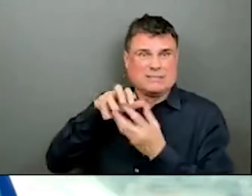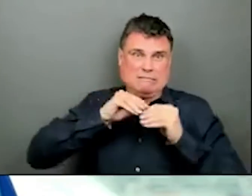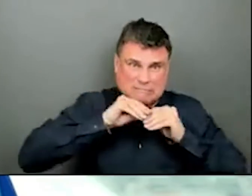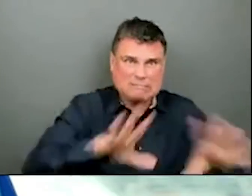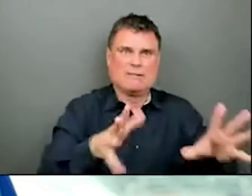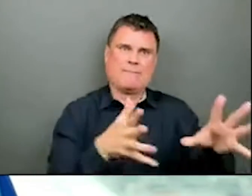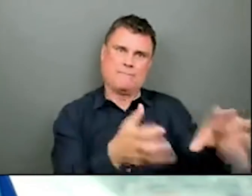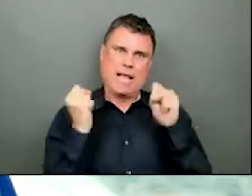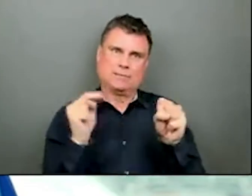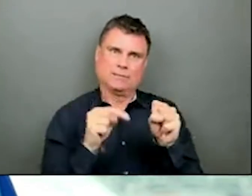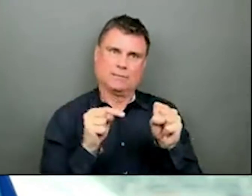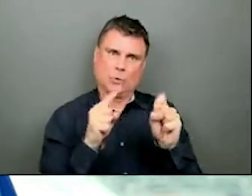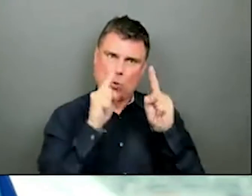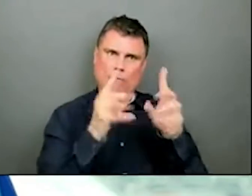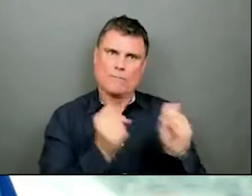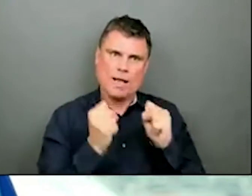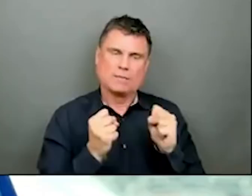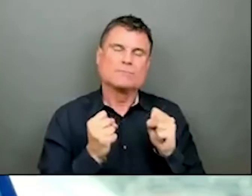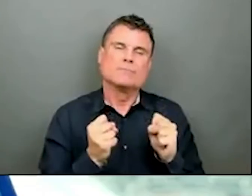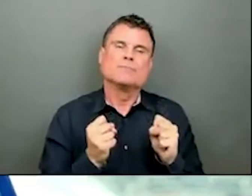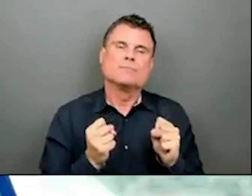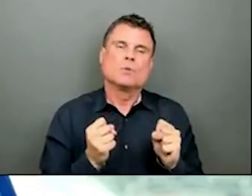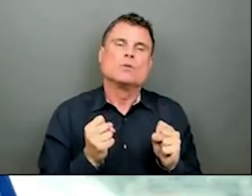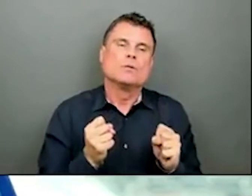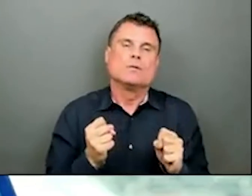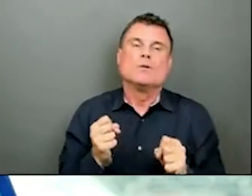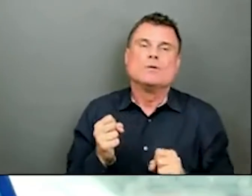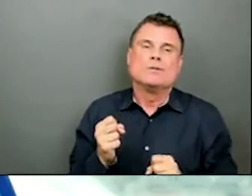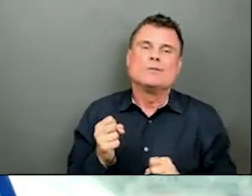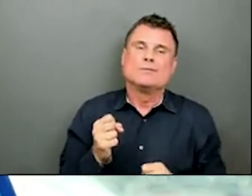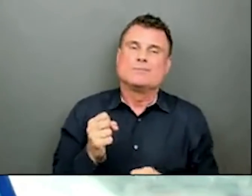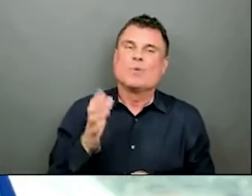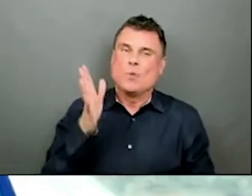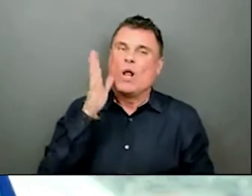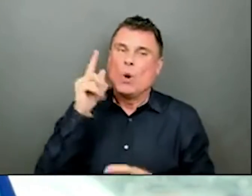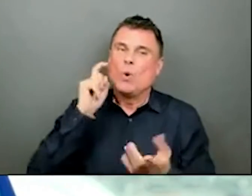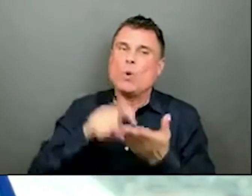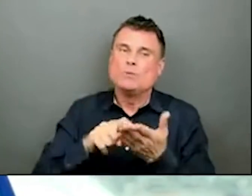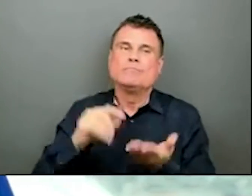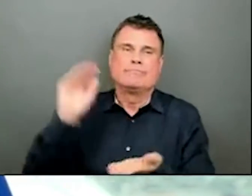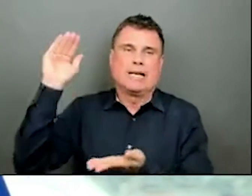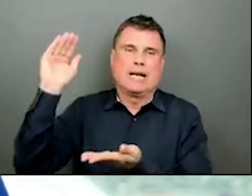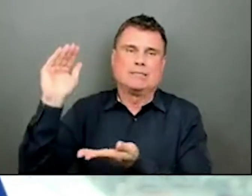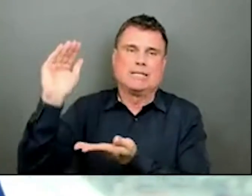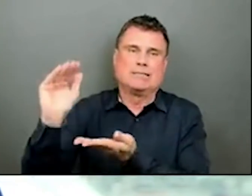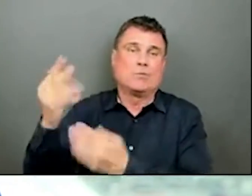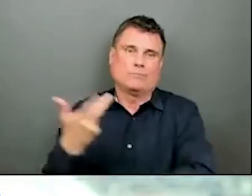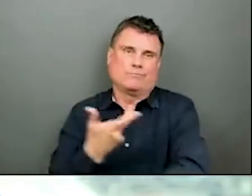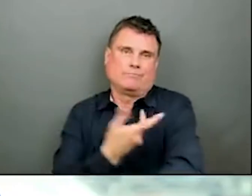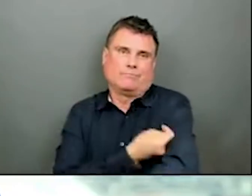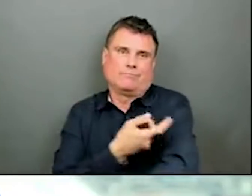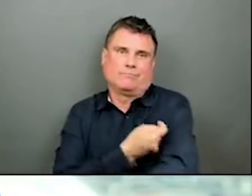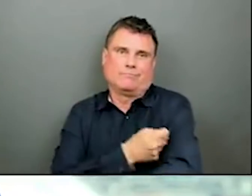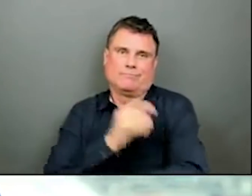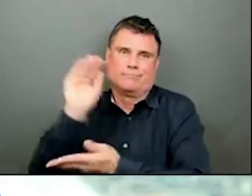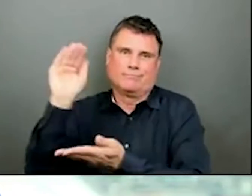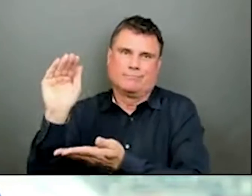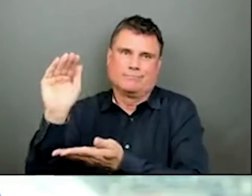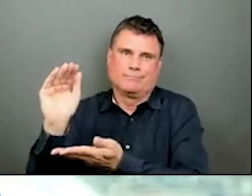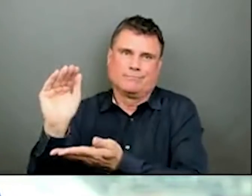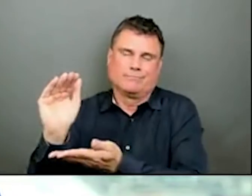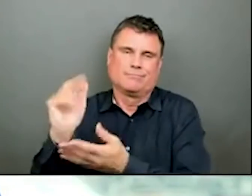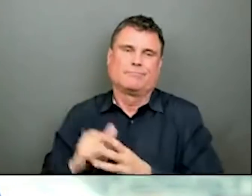weeks is a slight lessening in the supply. So just, in the few days, just to put it in context, in the few